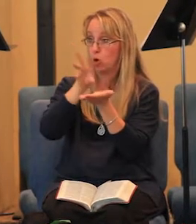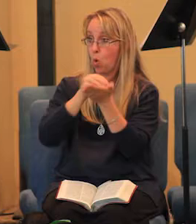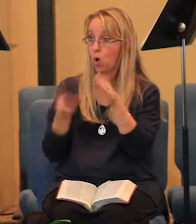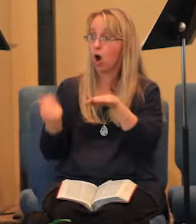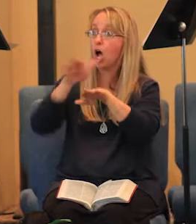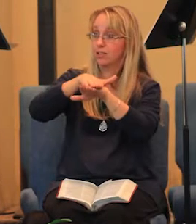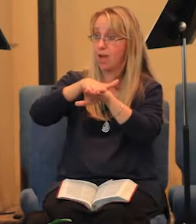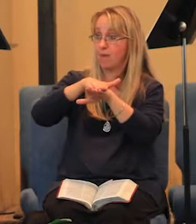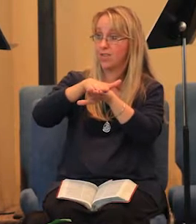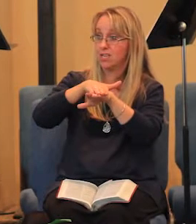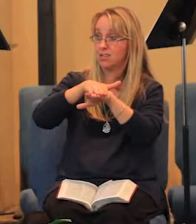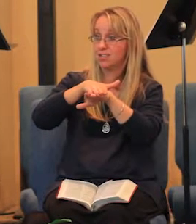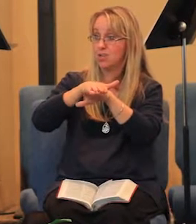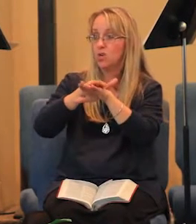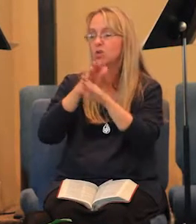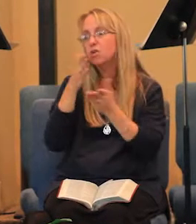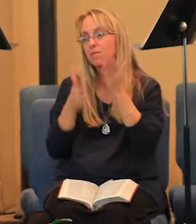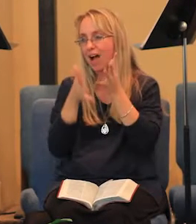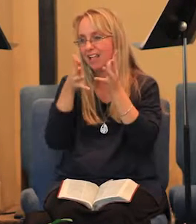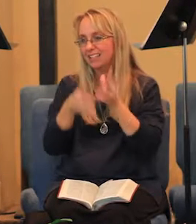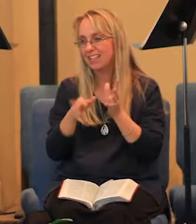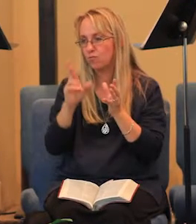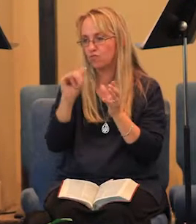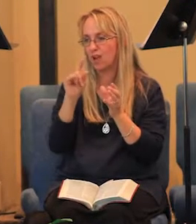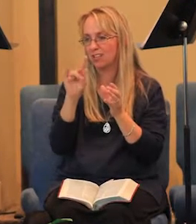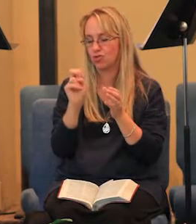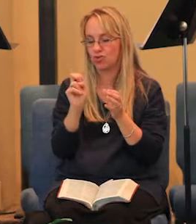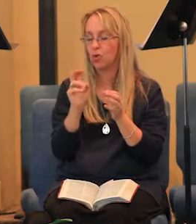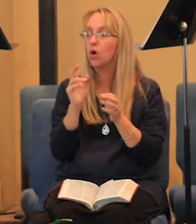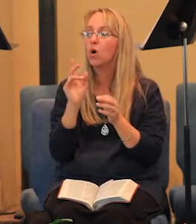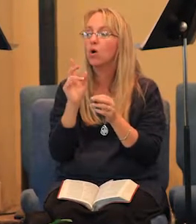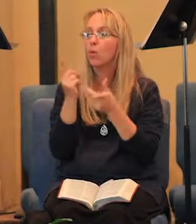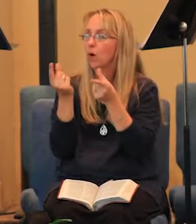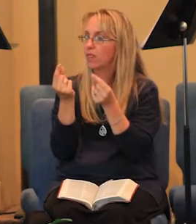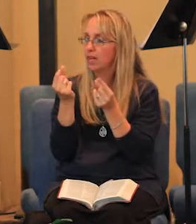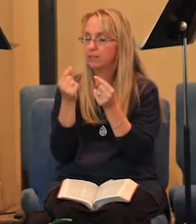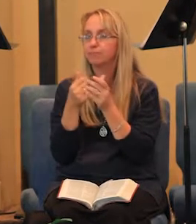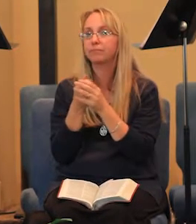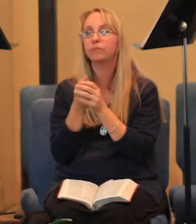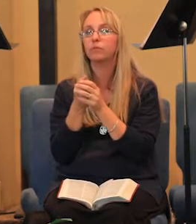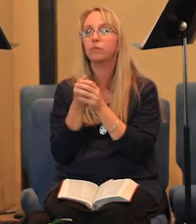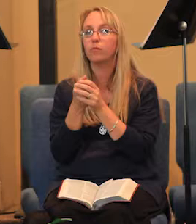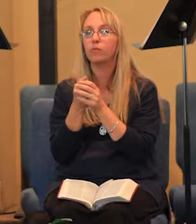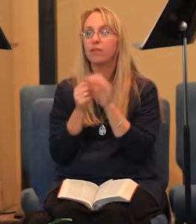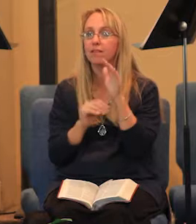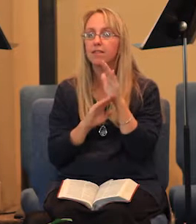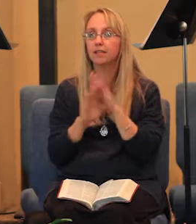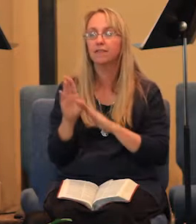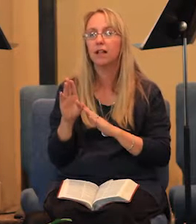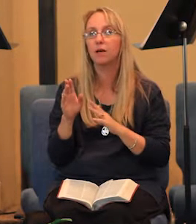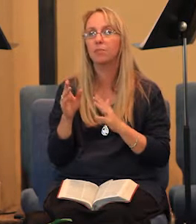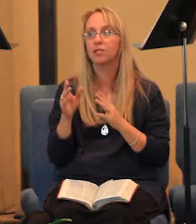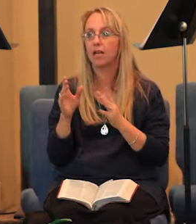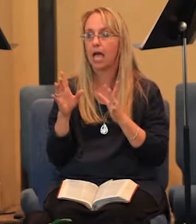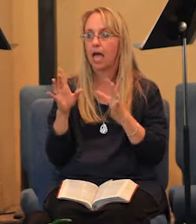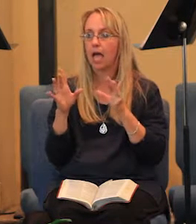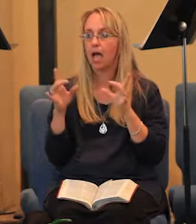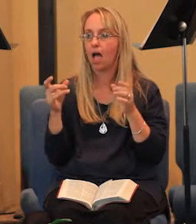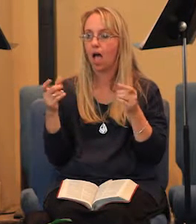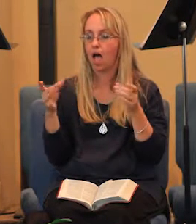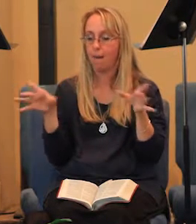which still might leave some residue, or here's what they did. They developed